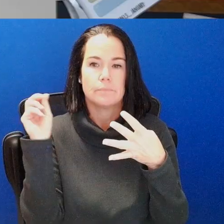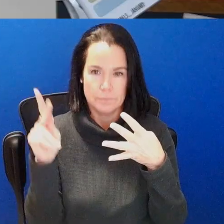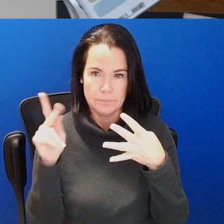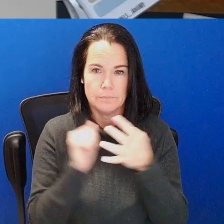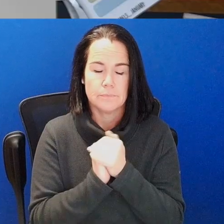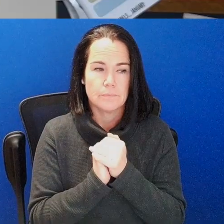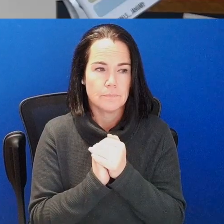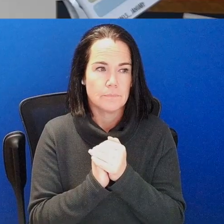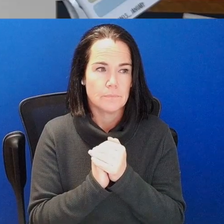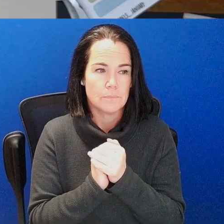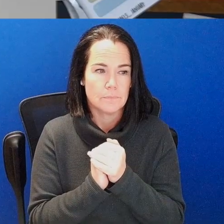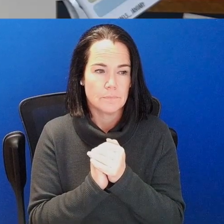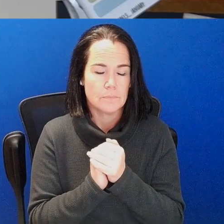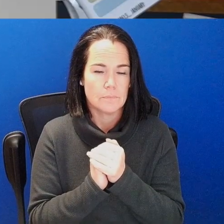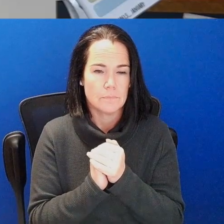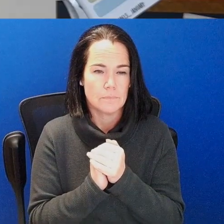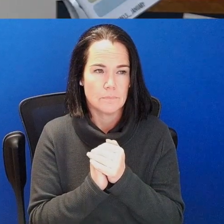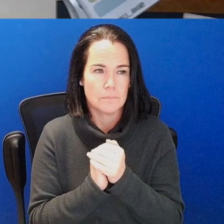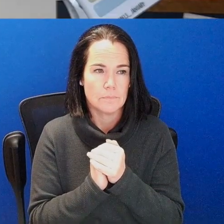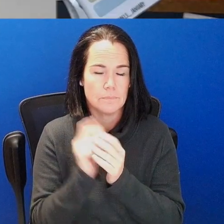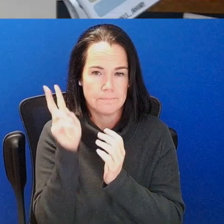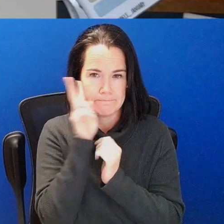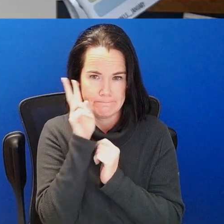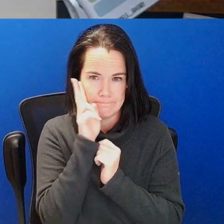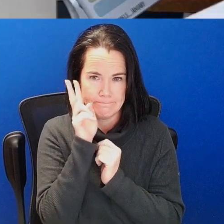Okay, let's see.